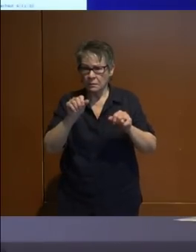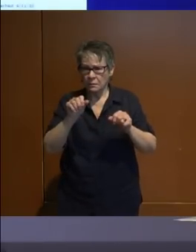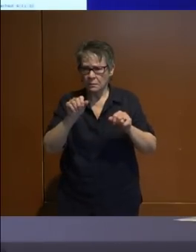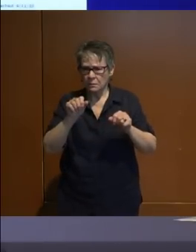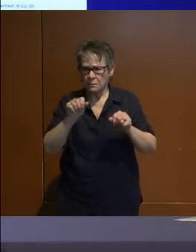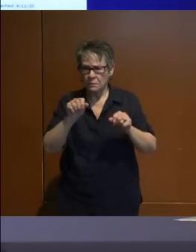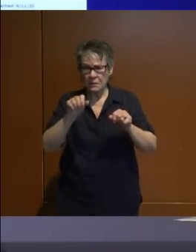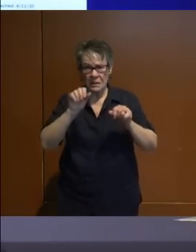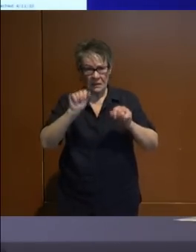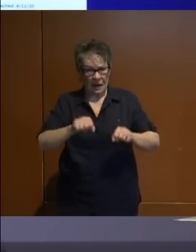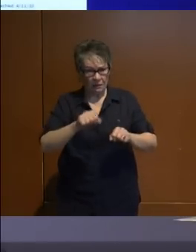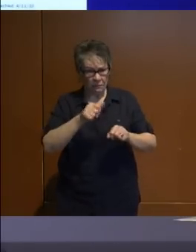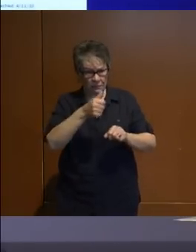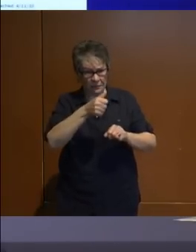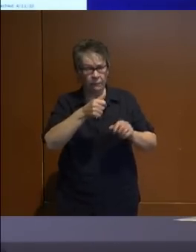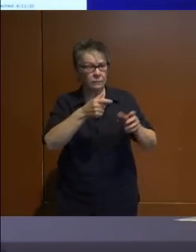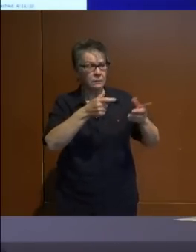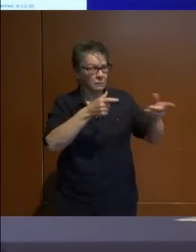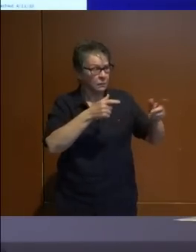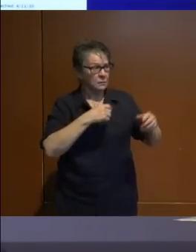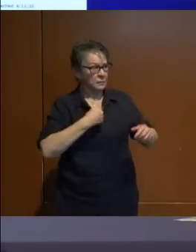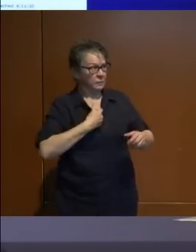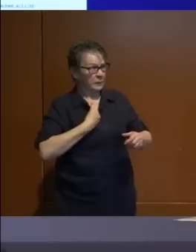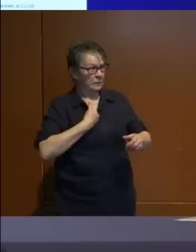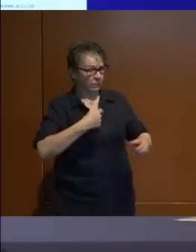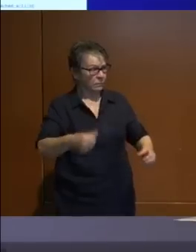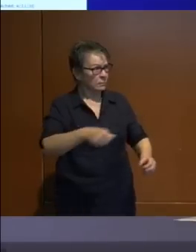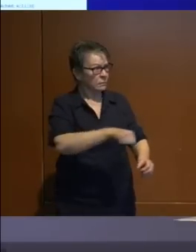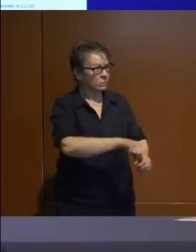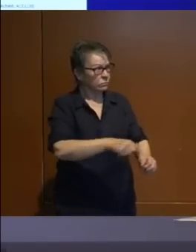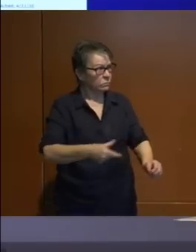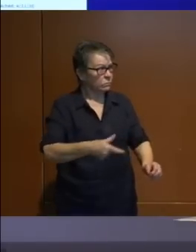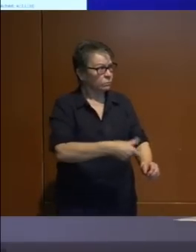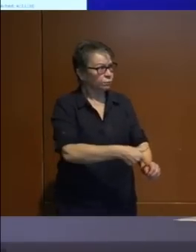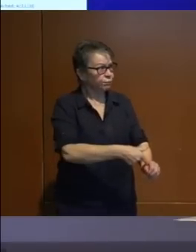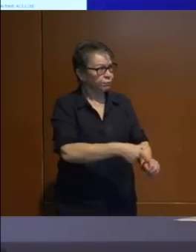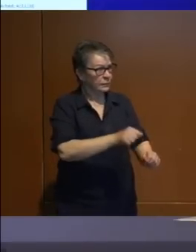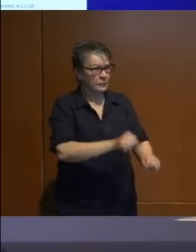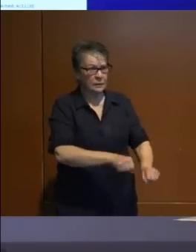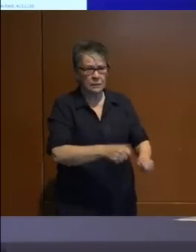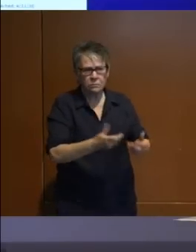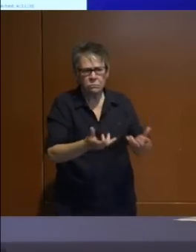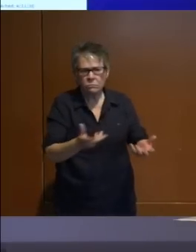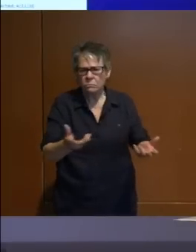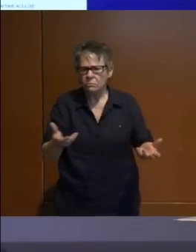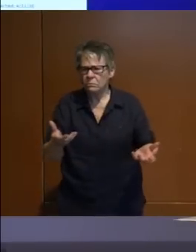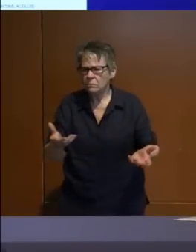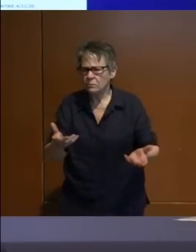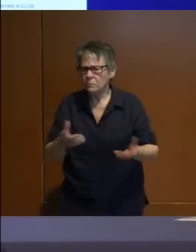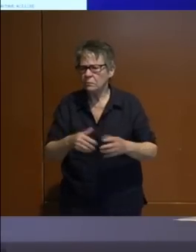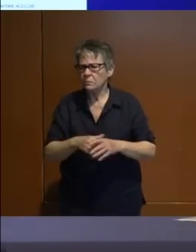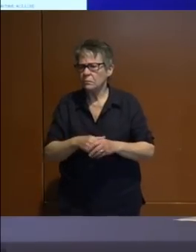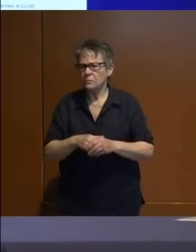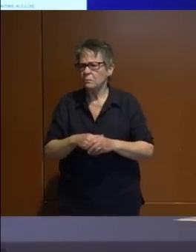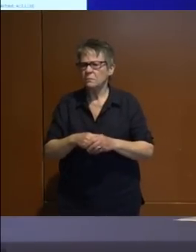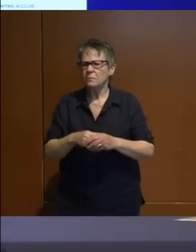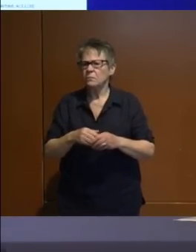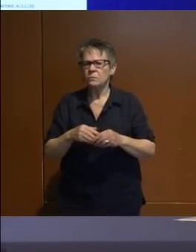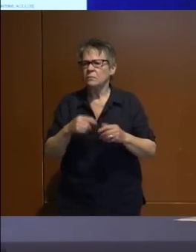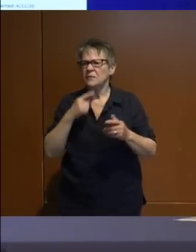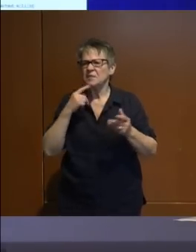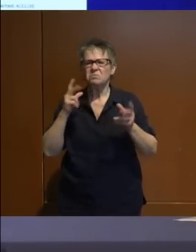non-COVID patients? I'll take the gas stations, and that we've given no thought to changing that for the time